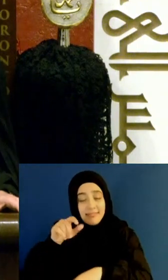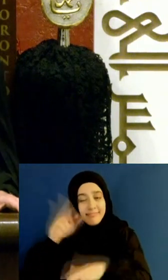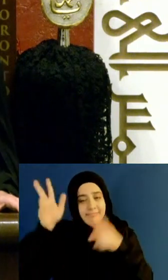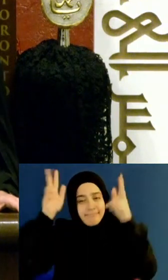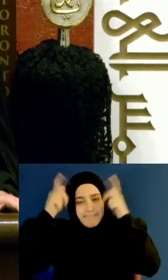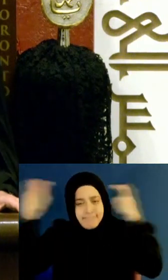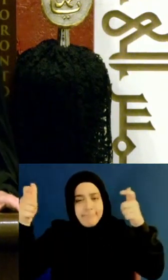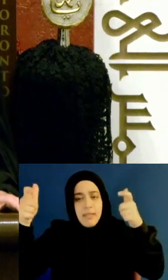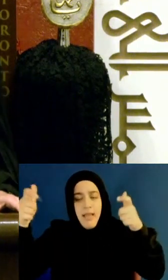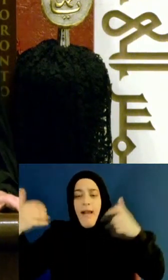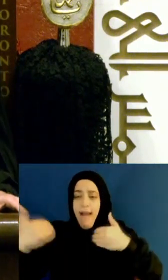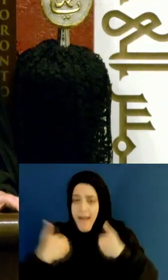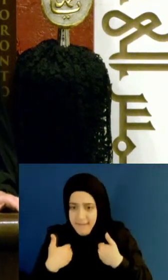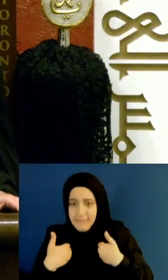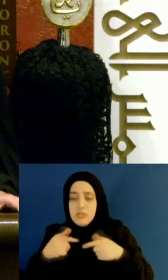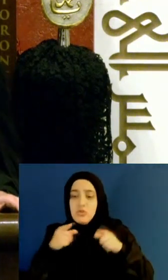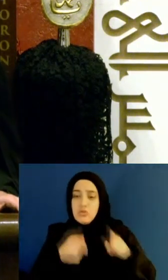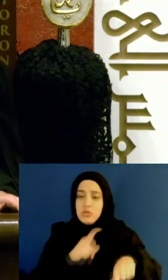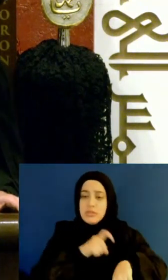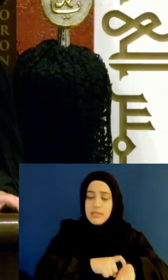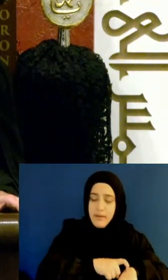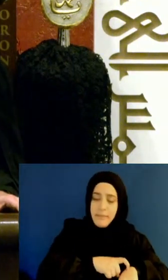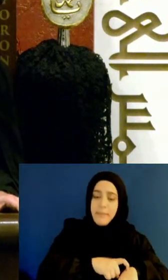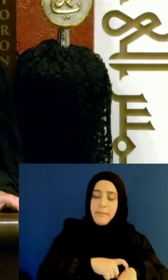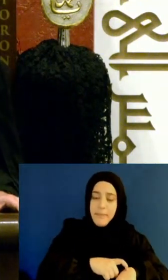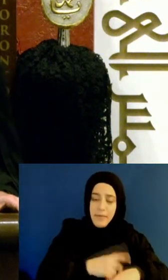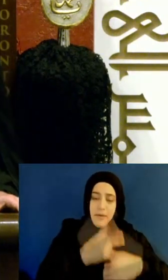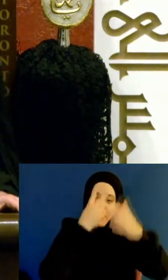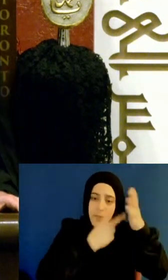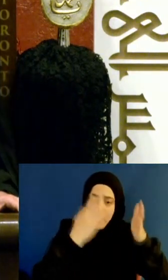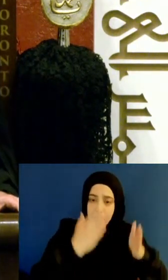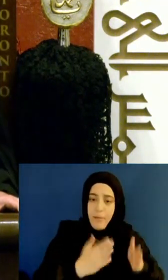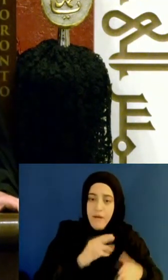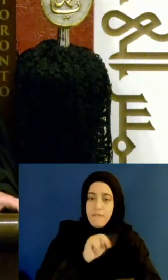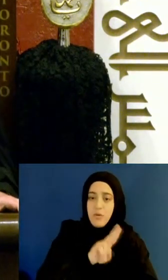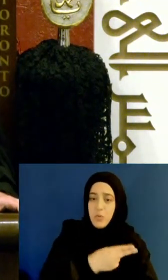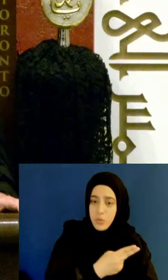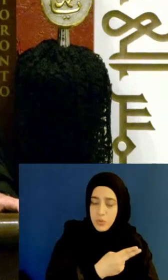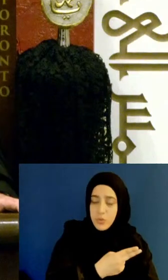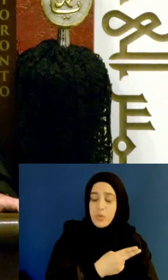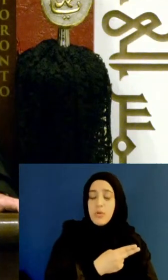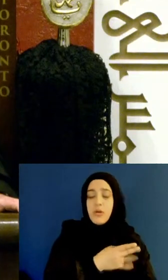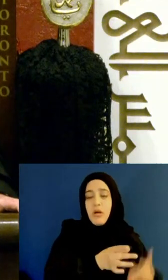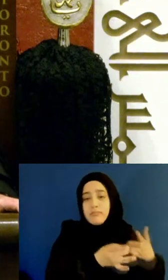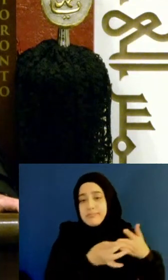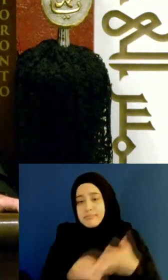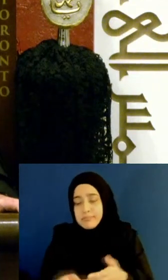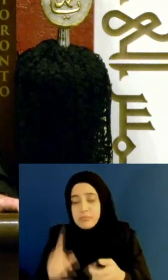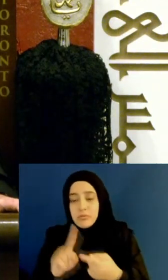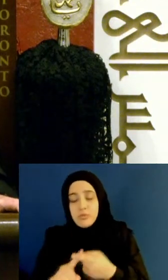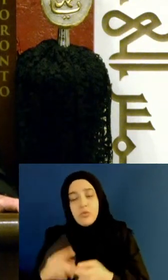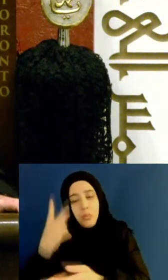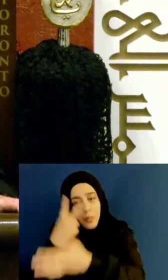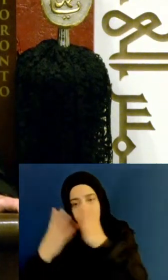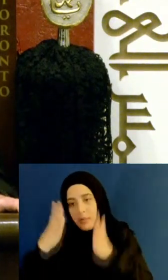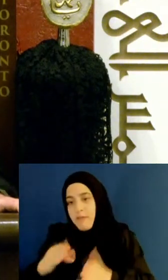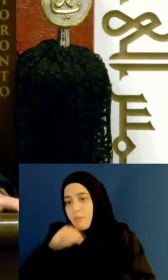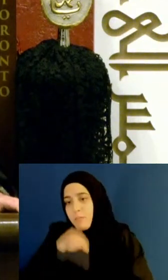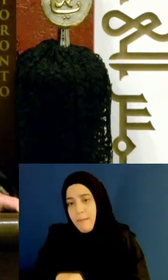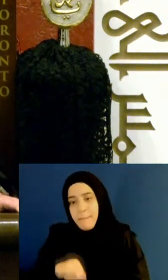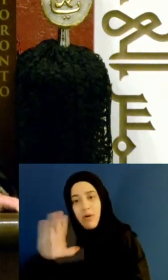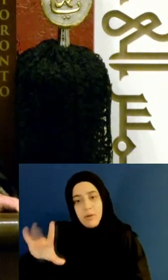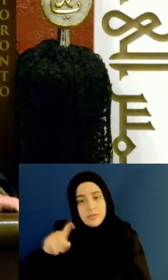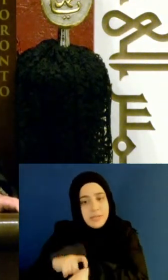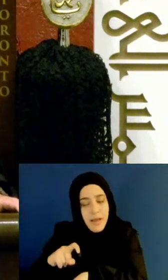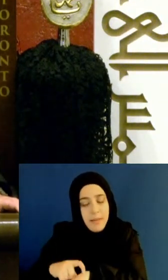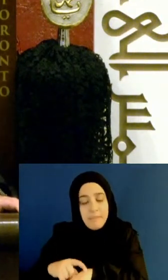the generations of Bani Adam to Rasulullah, Ahibba is saddikuni, the same behavior and